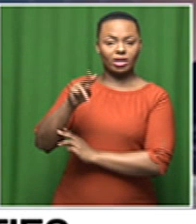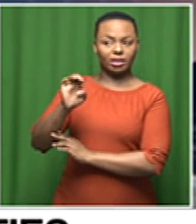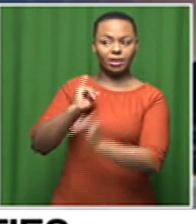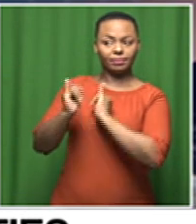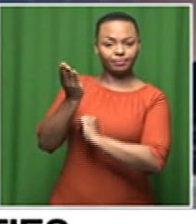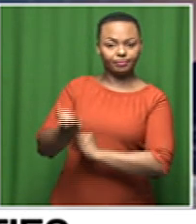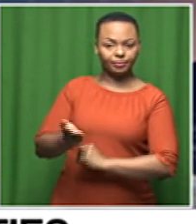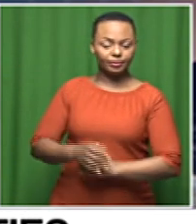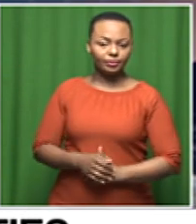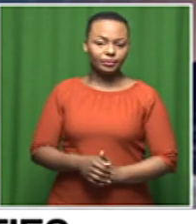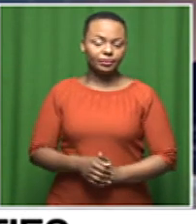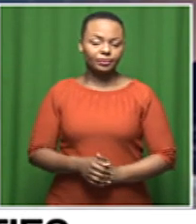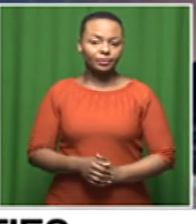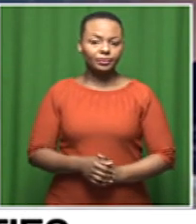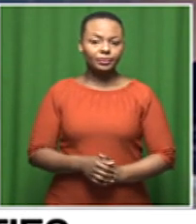Take a listen.